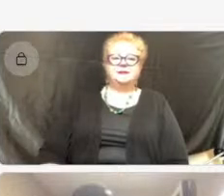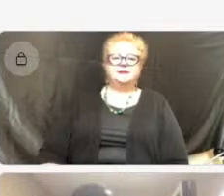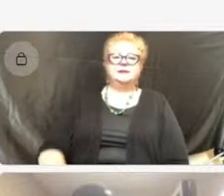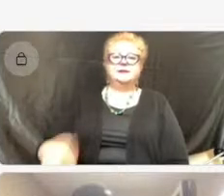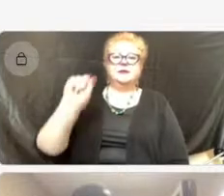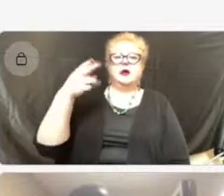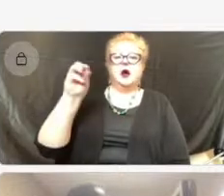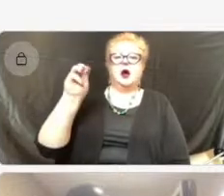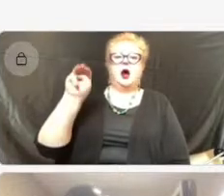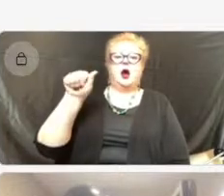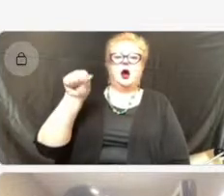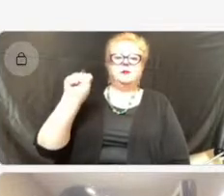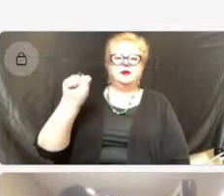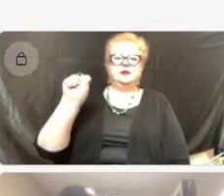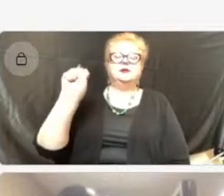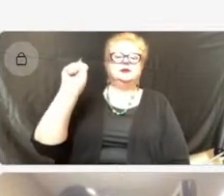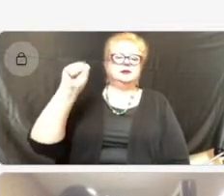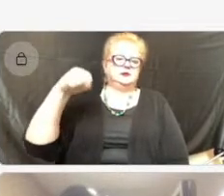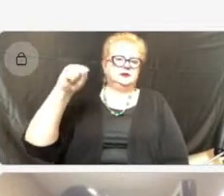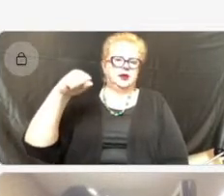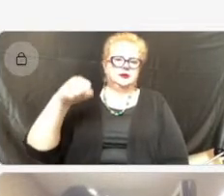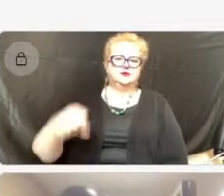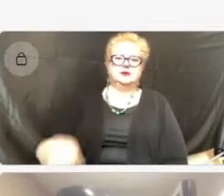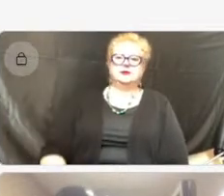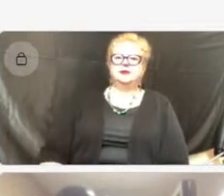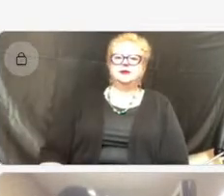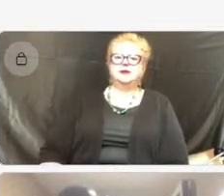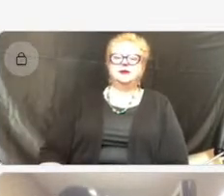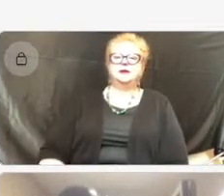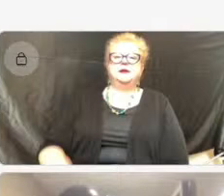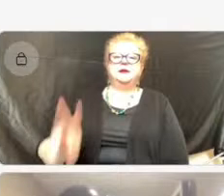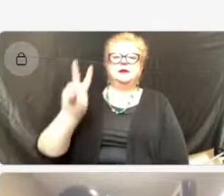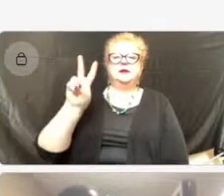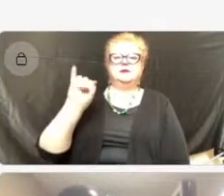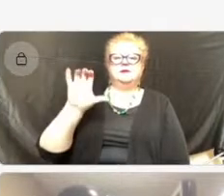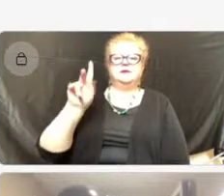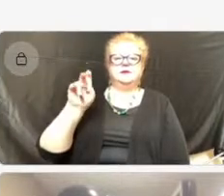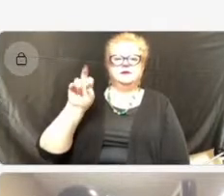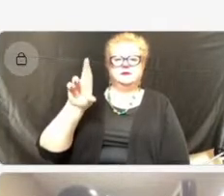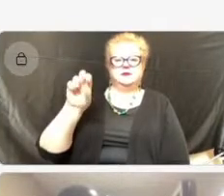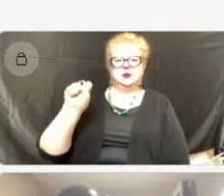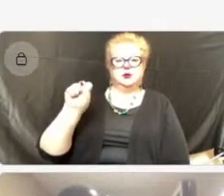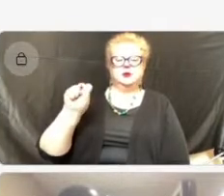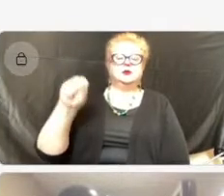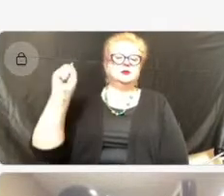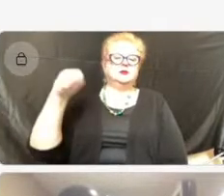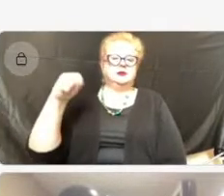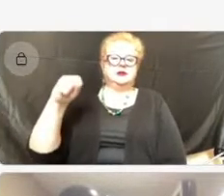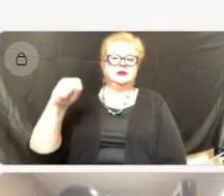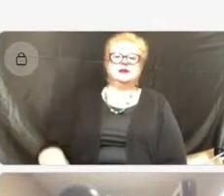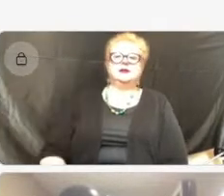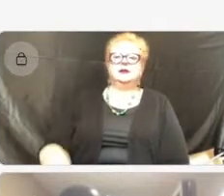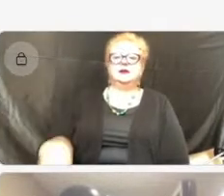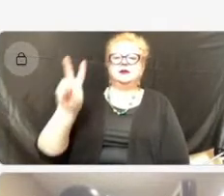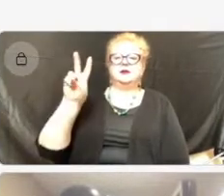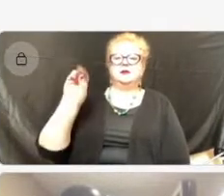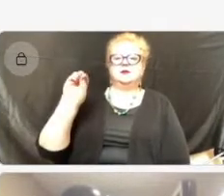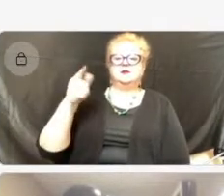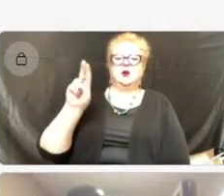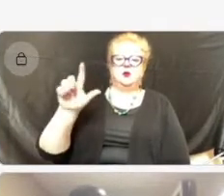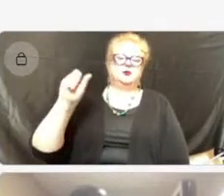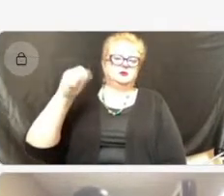Thomas? Yes. Vickers? Yes. And Vogel?